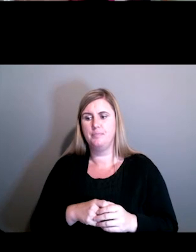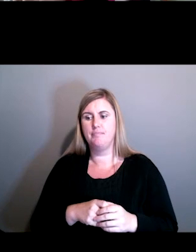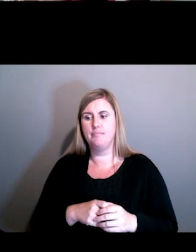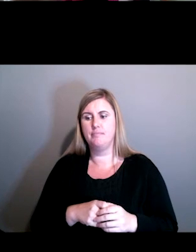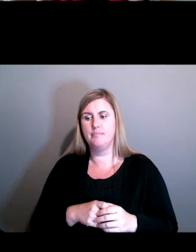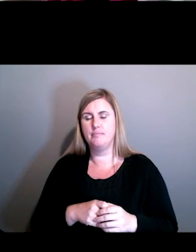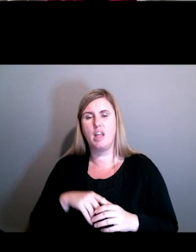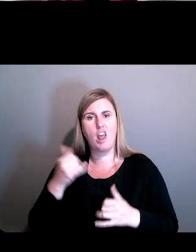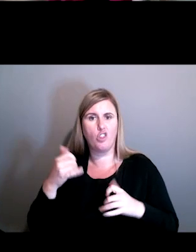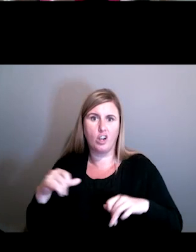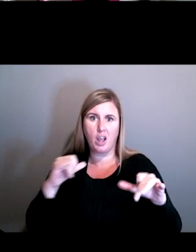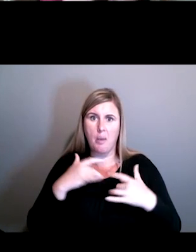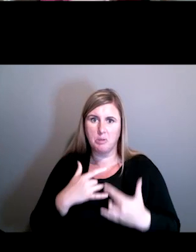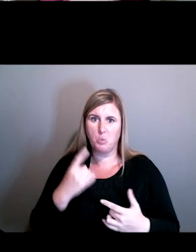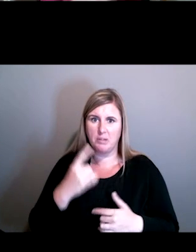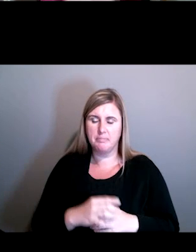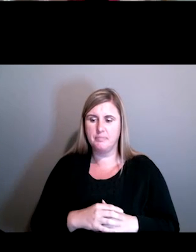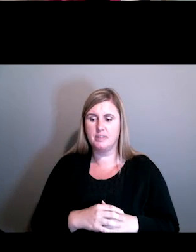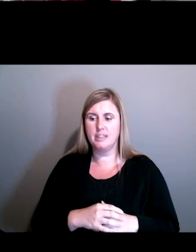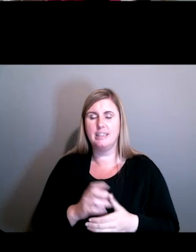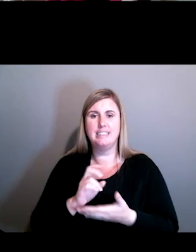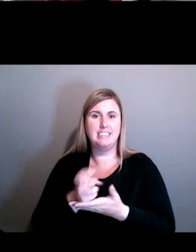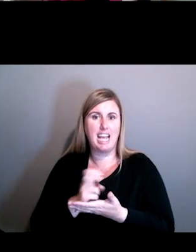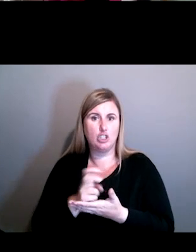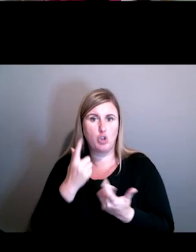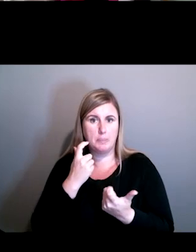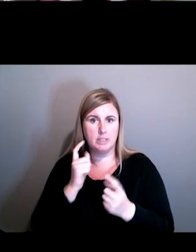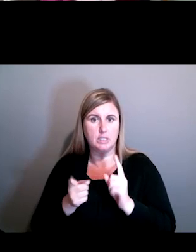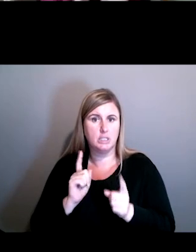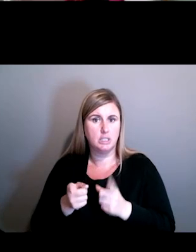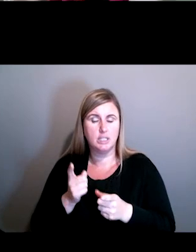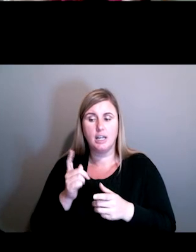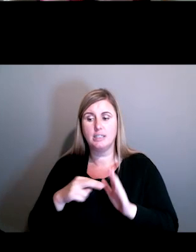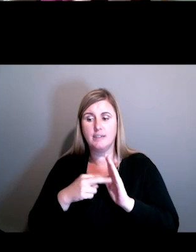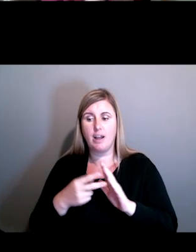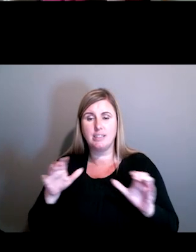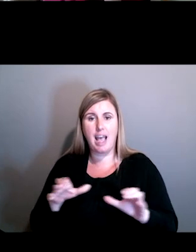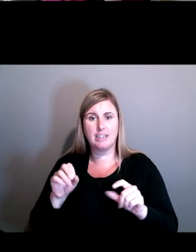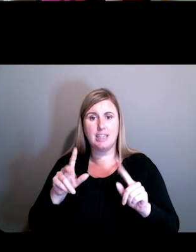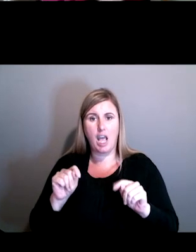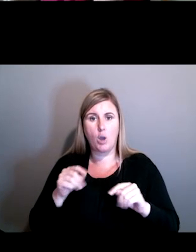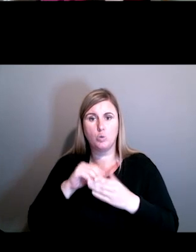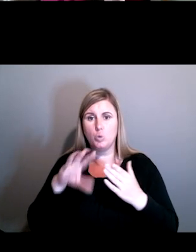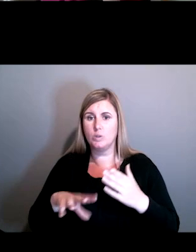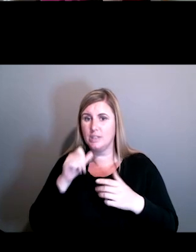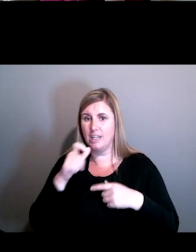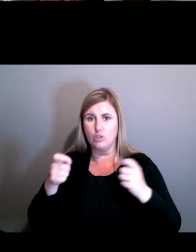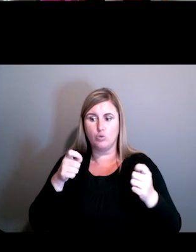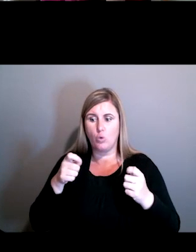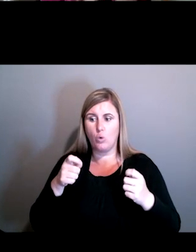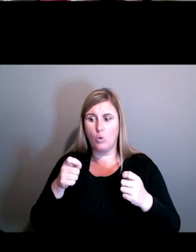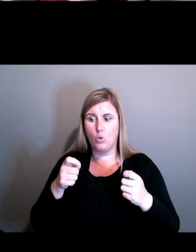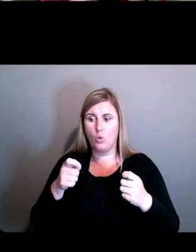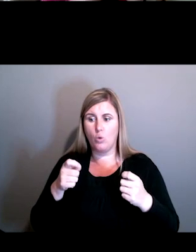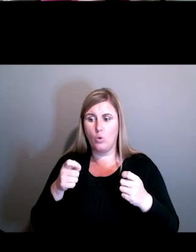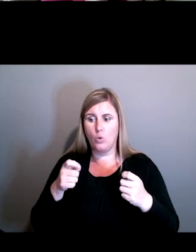one, tantrums. Tantrums are defined as acting out when the student is not in control of the classroom. I don't